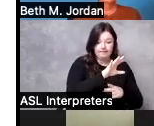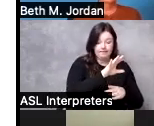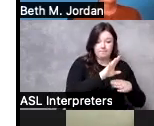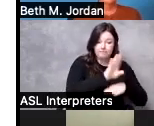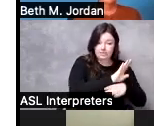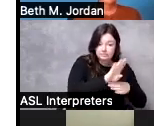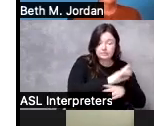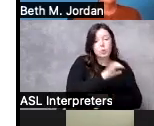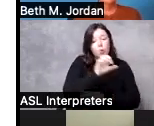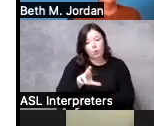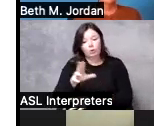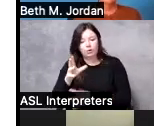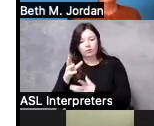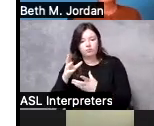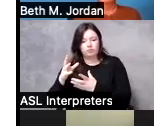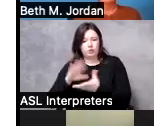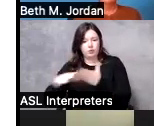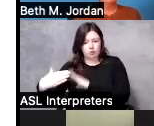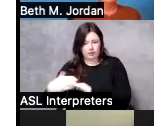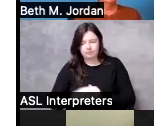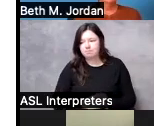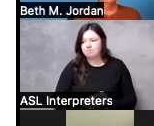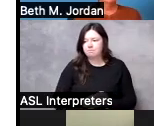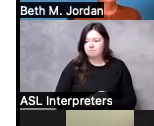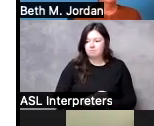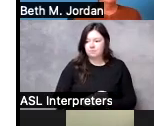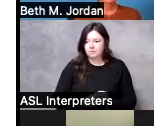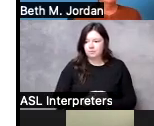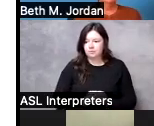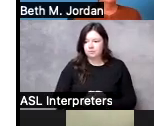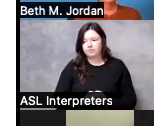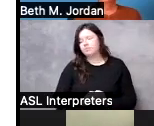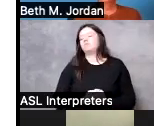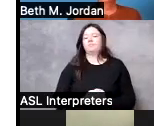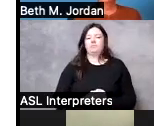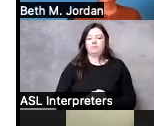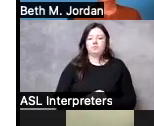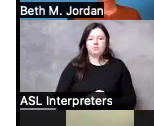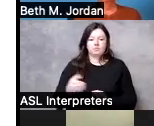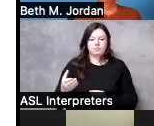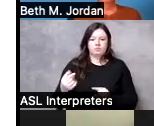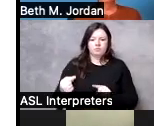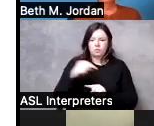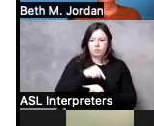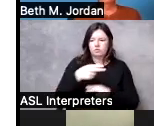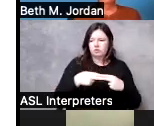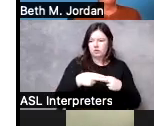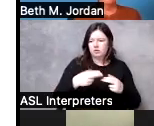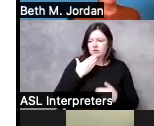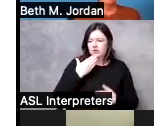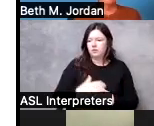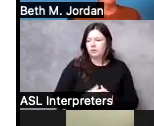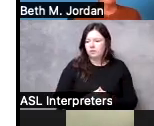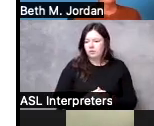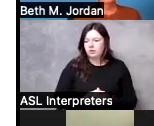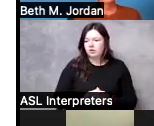that happening as well. Childcare can be an issue. I'm sorry, previous slide, please. Thank you. Childcare still is an